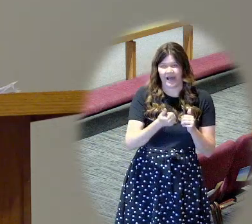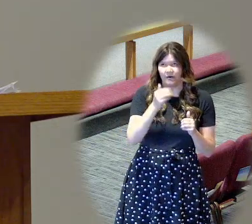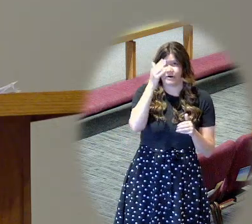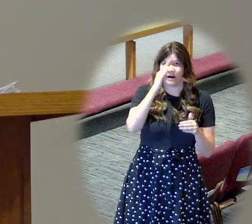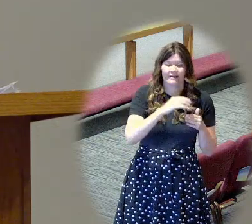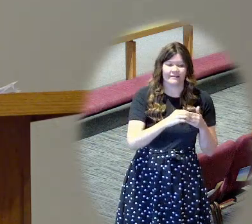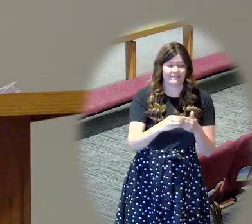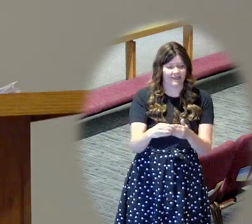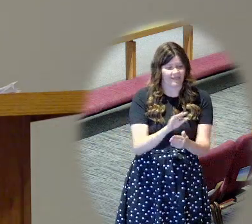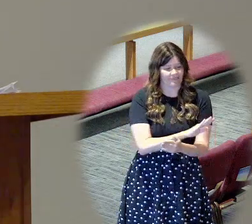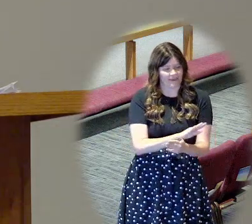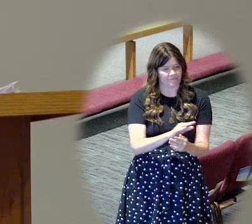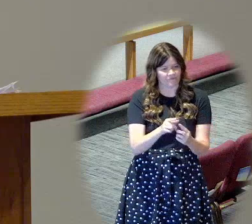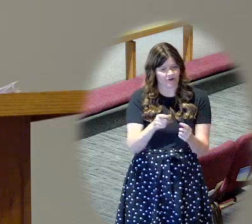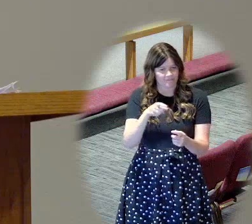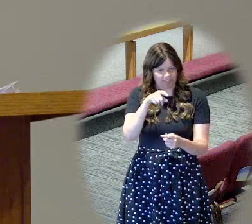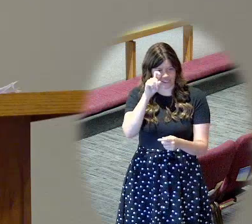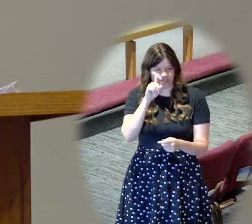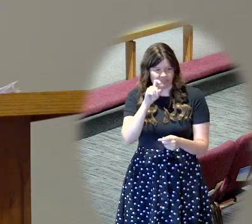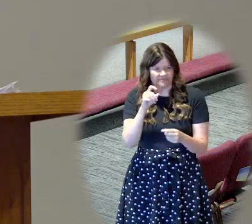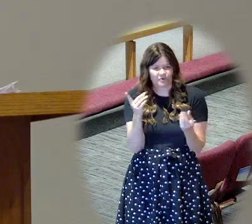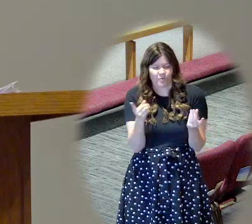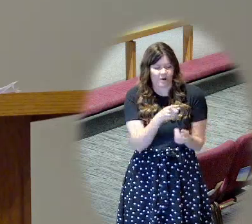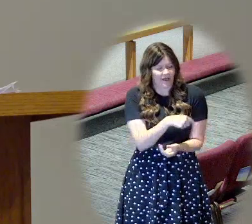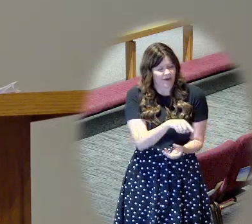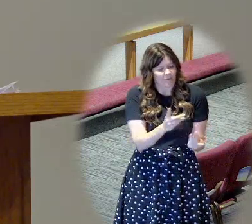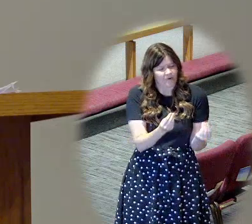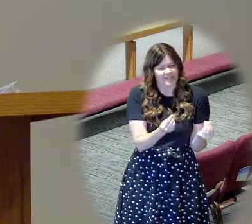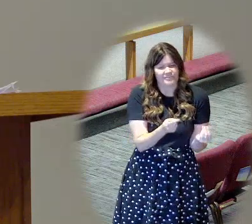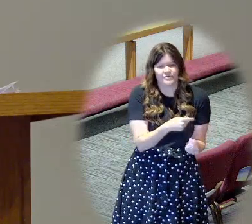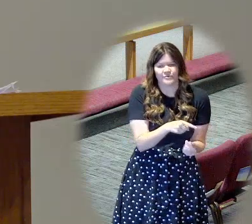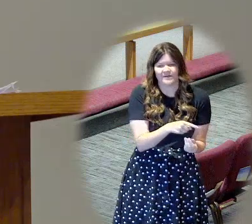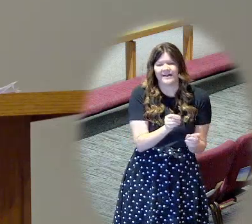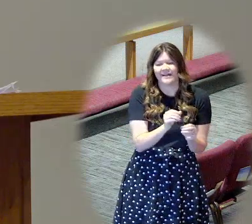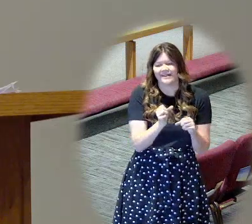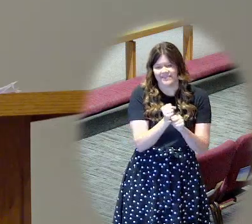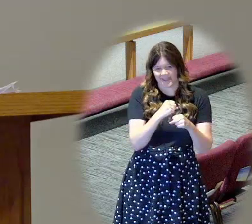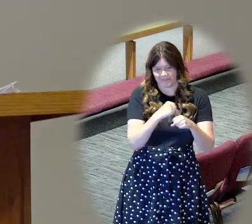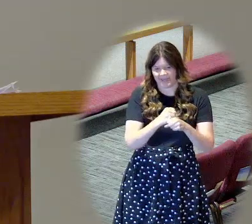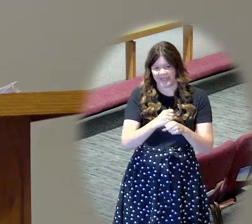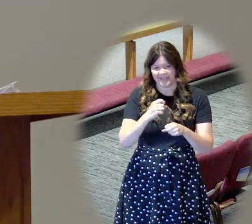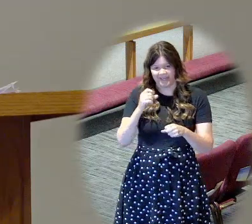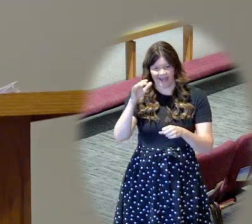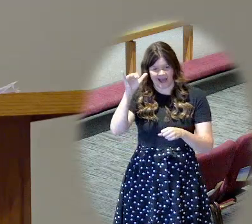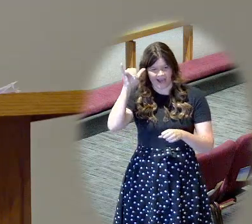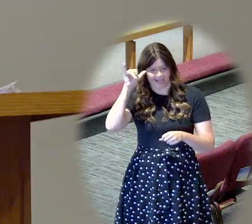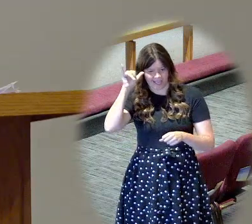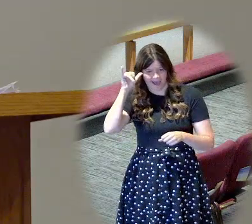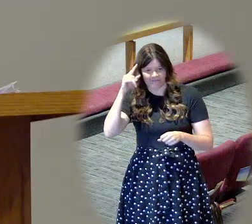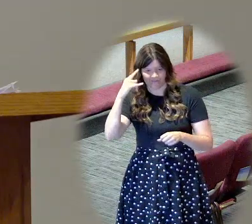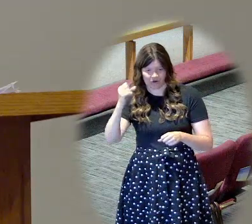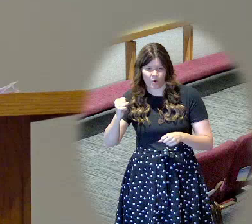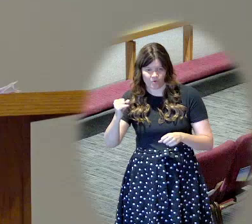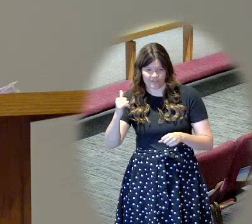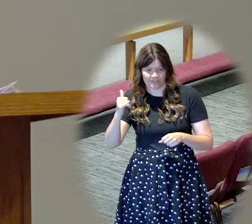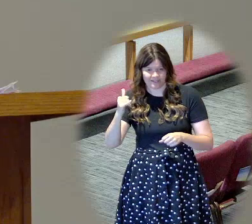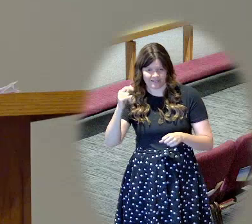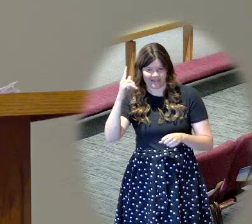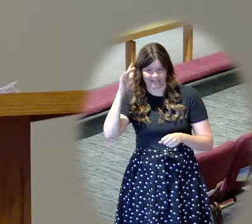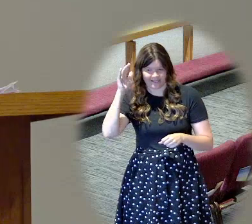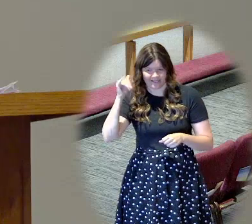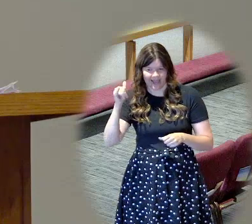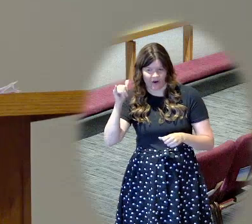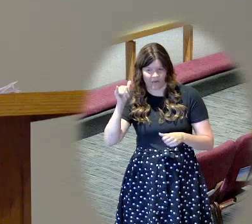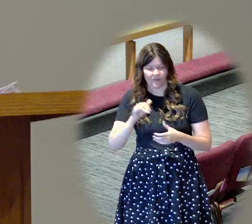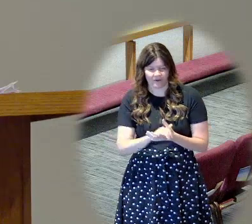them out of Egypt, so they made the golden calf. They forgot his commandments, and they bowed down to worship false gods like Baal.